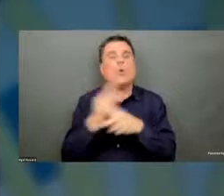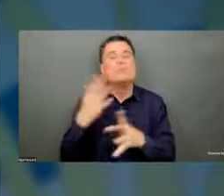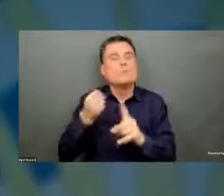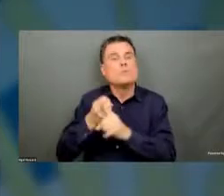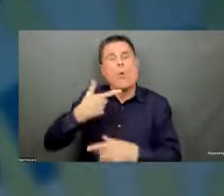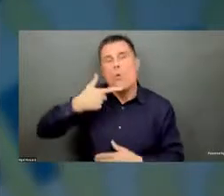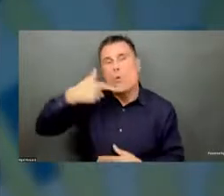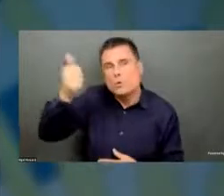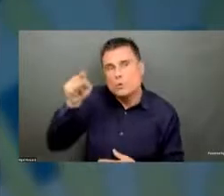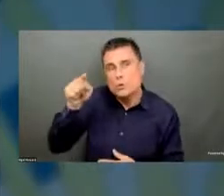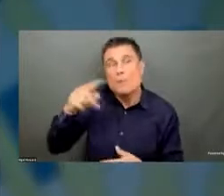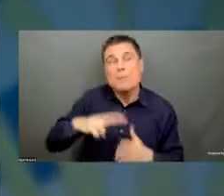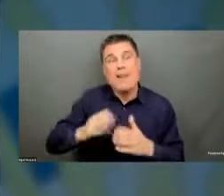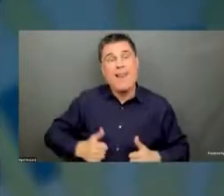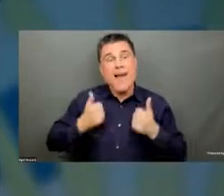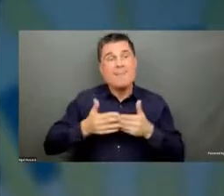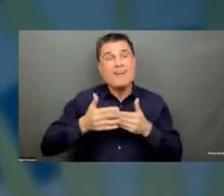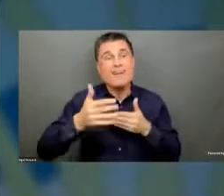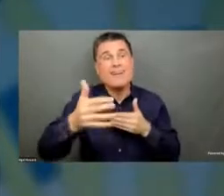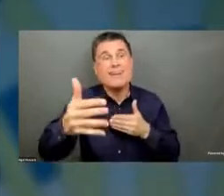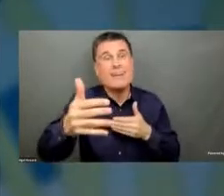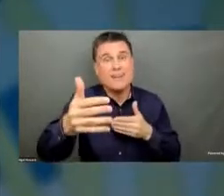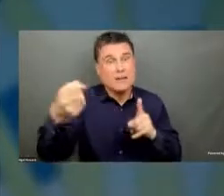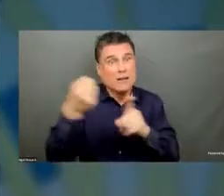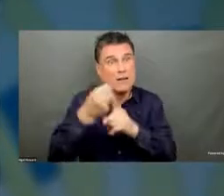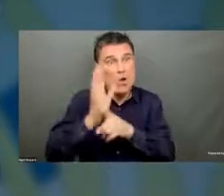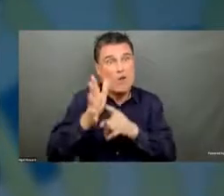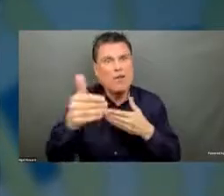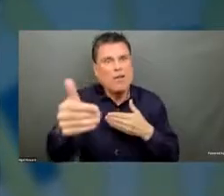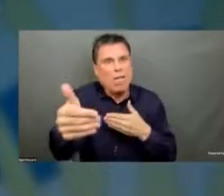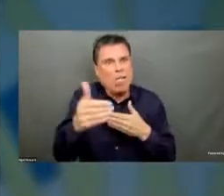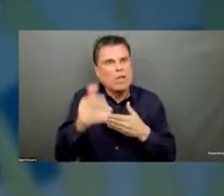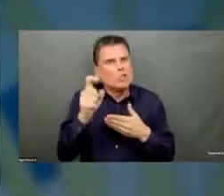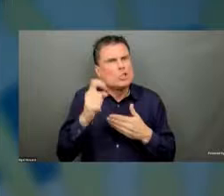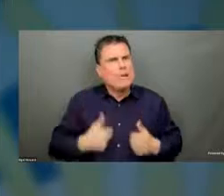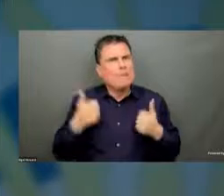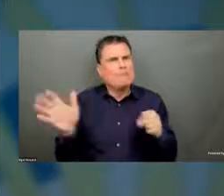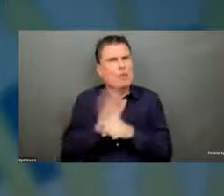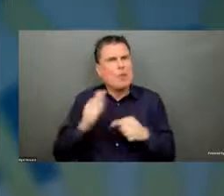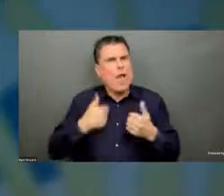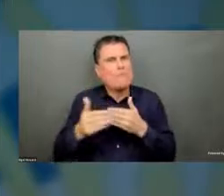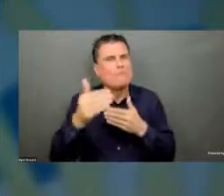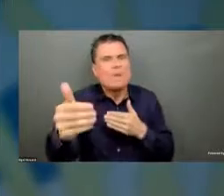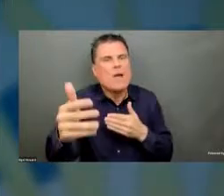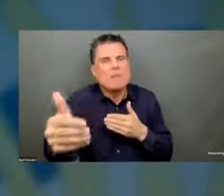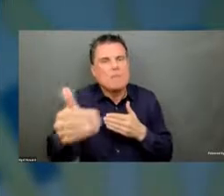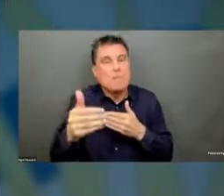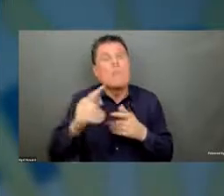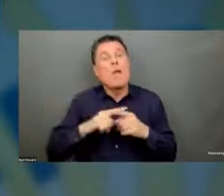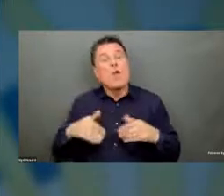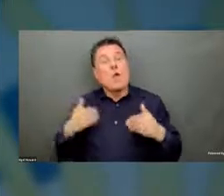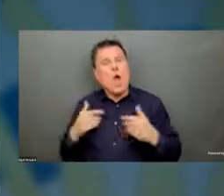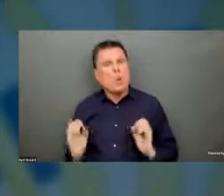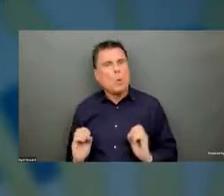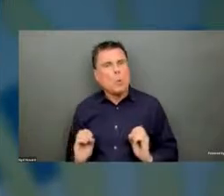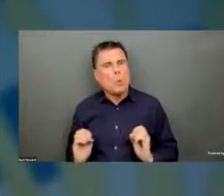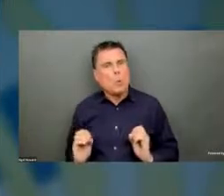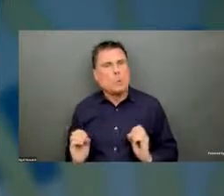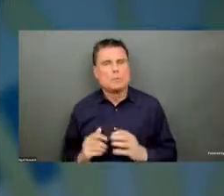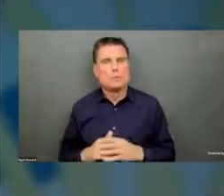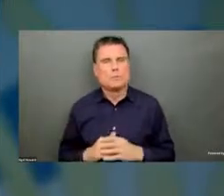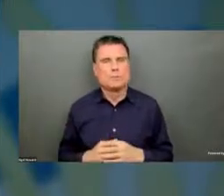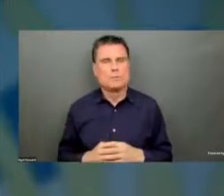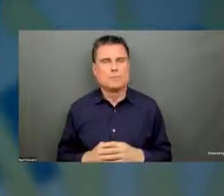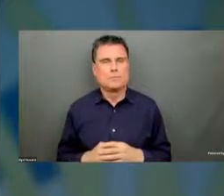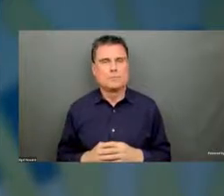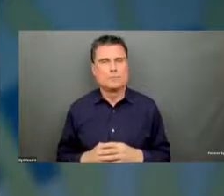deaths have had a profound effect on younger people in our communities. And the two of these are what we have had to deal with together here in